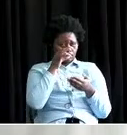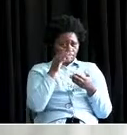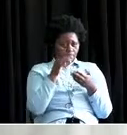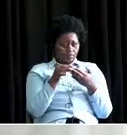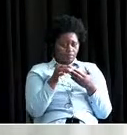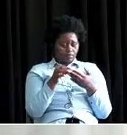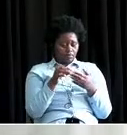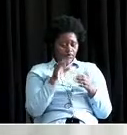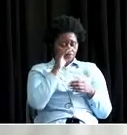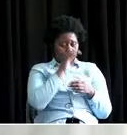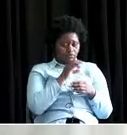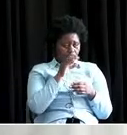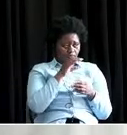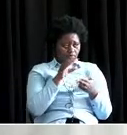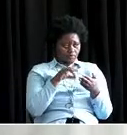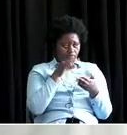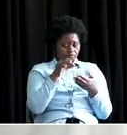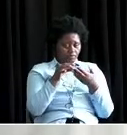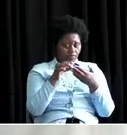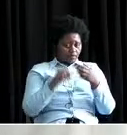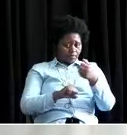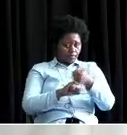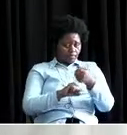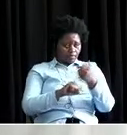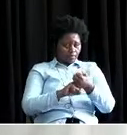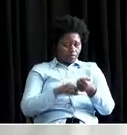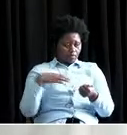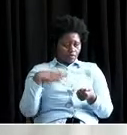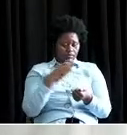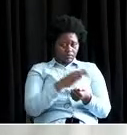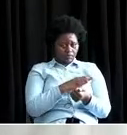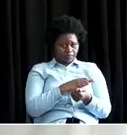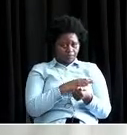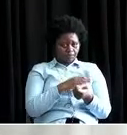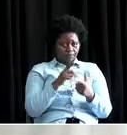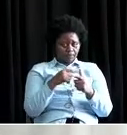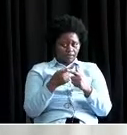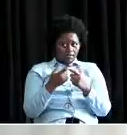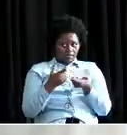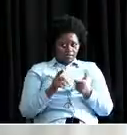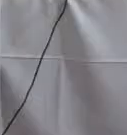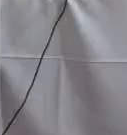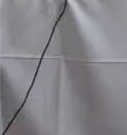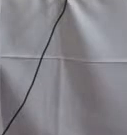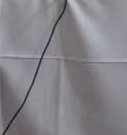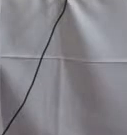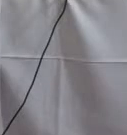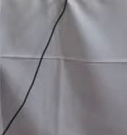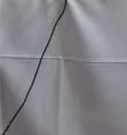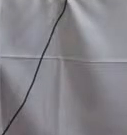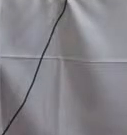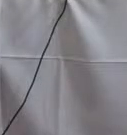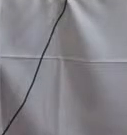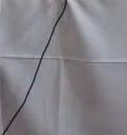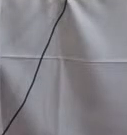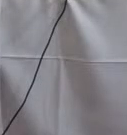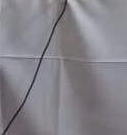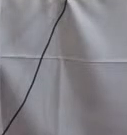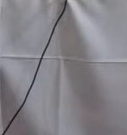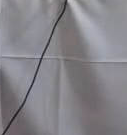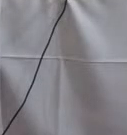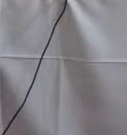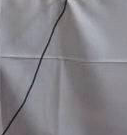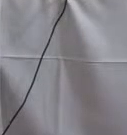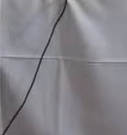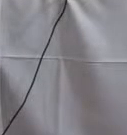whether the proposal is supported by council or not. Then I will allow councillors to engage on the